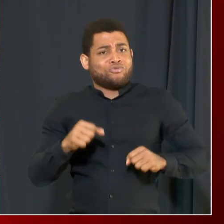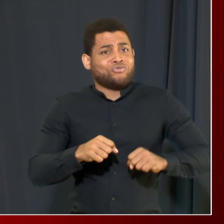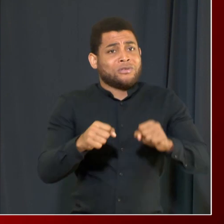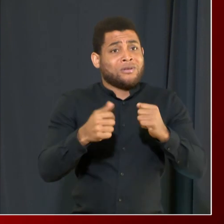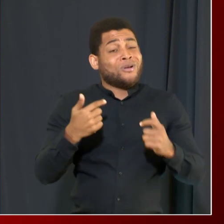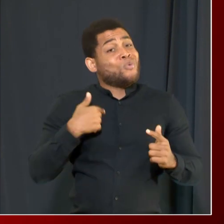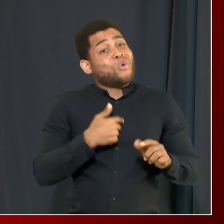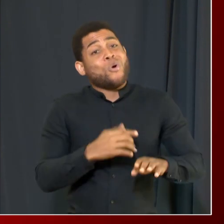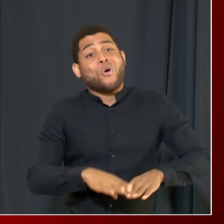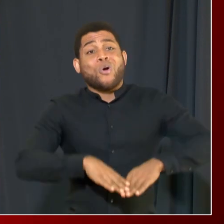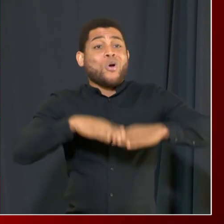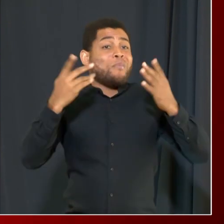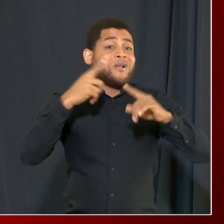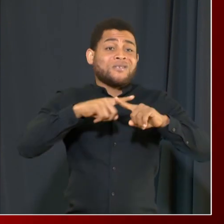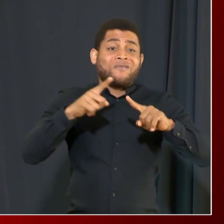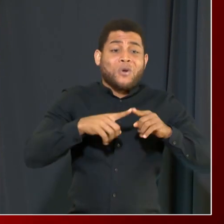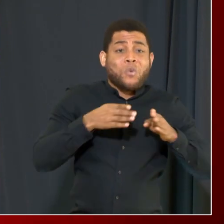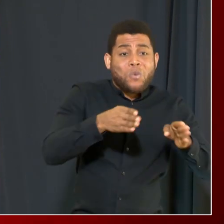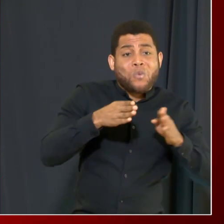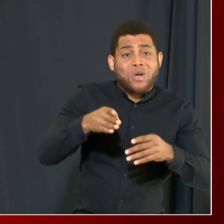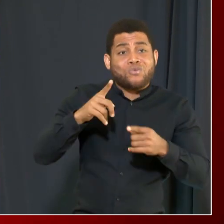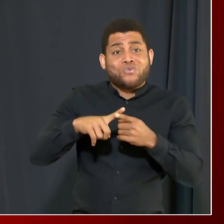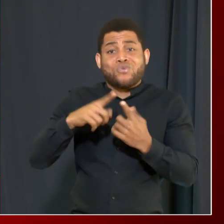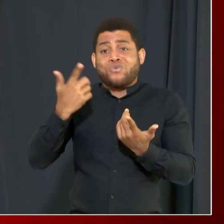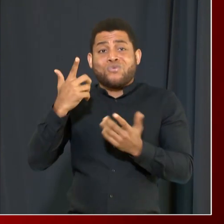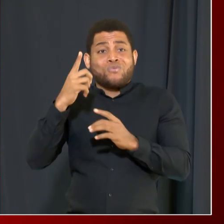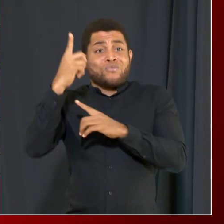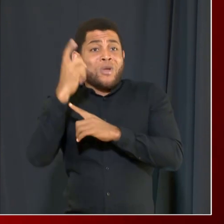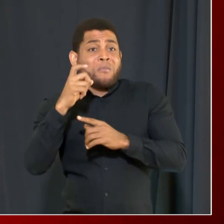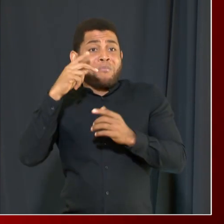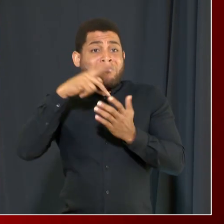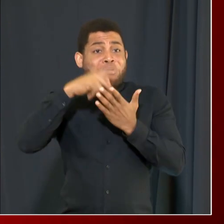in a number of the grant programs that the deputy mayor